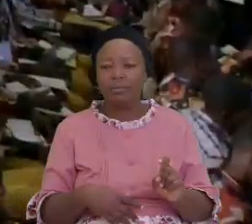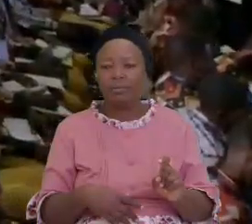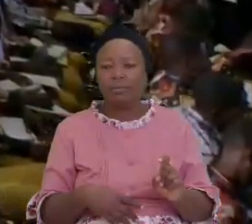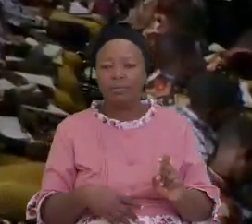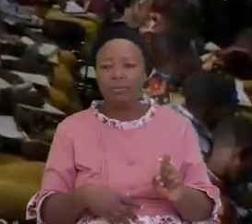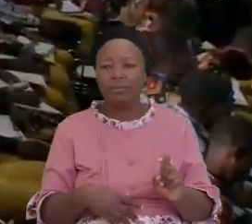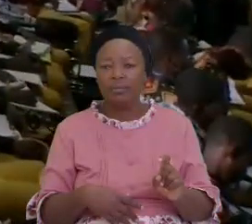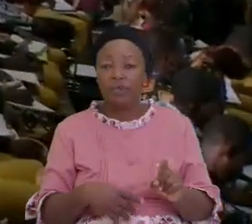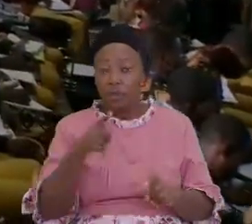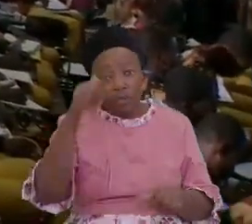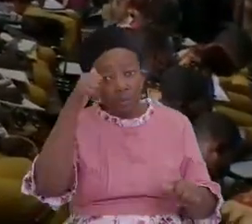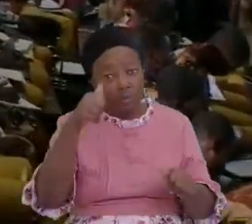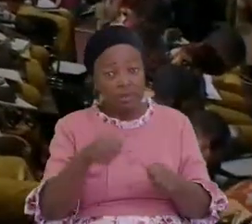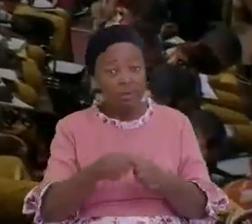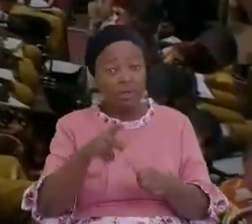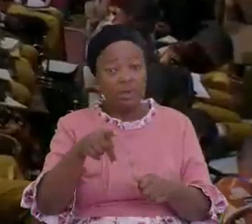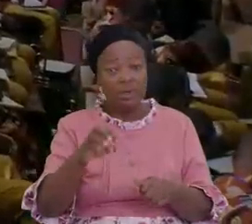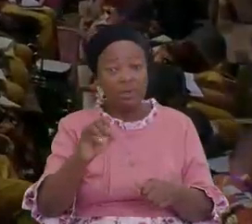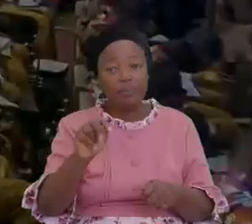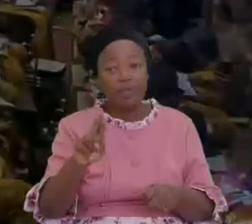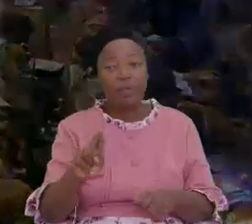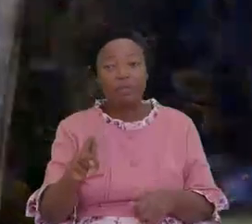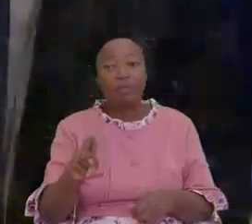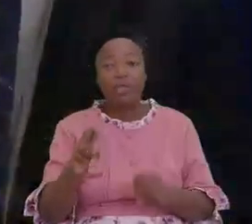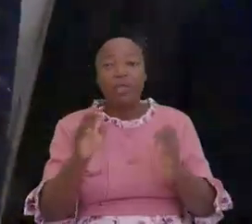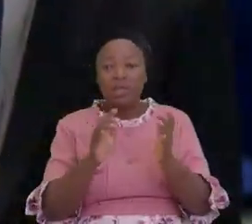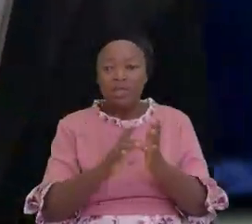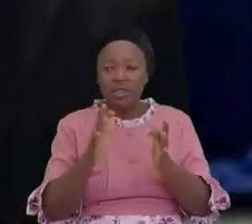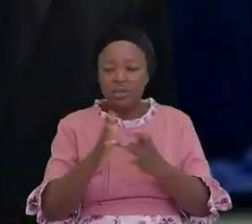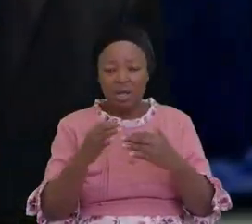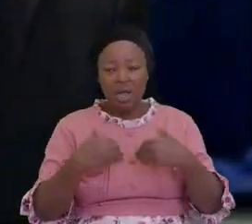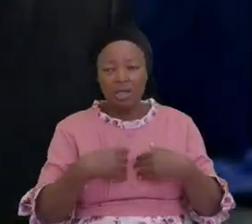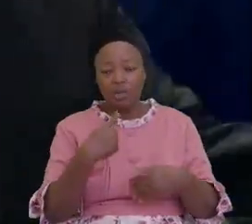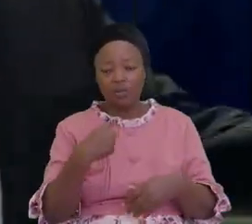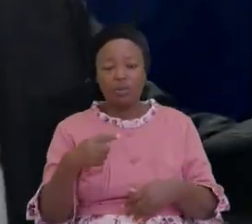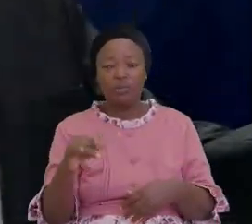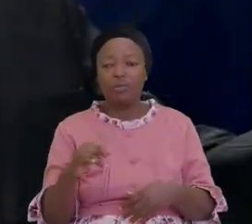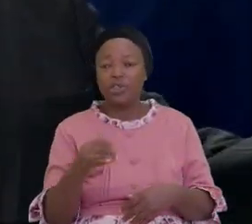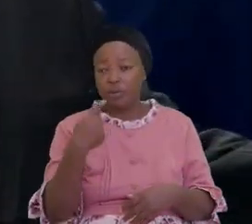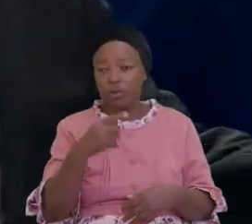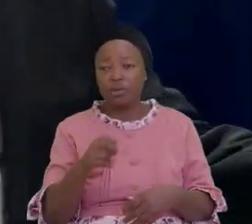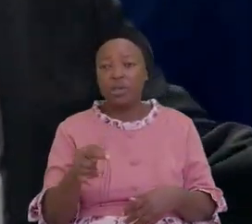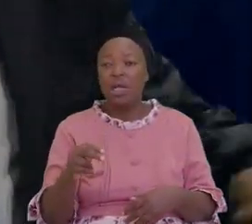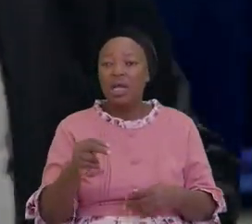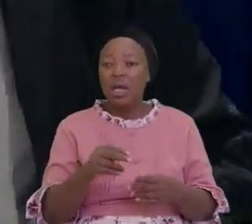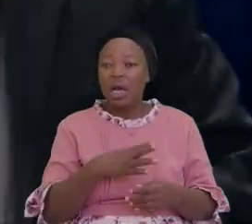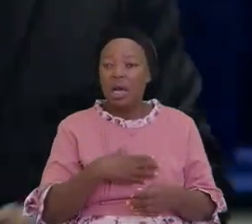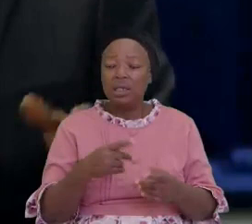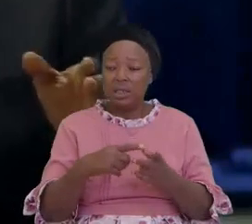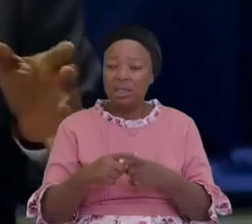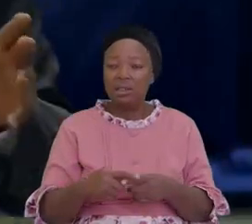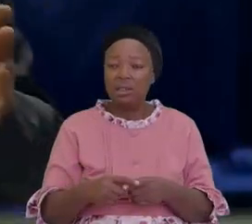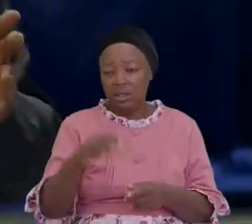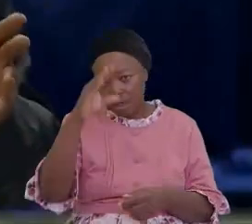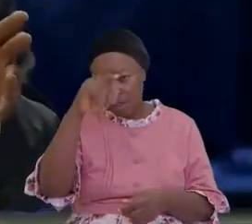You remember Peter? Jesus had spoken. He too had spoken.